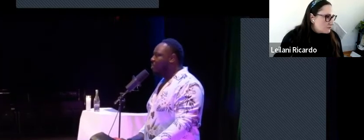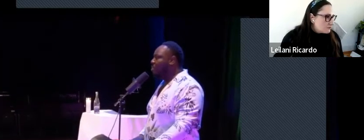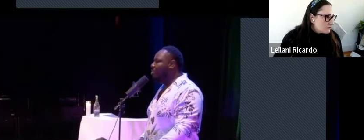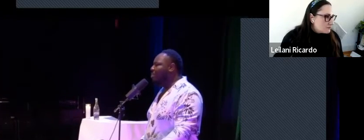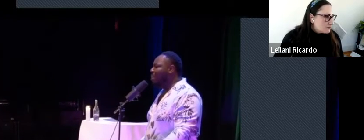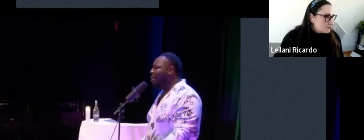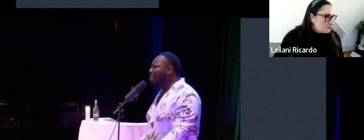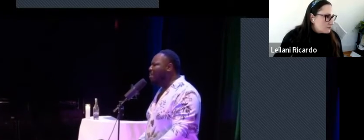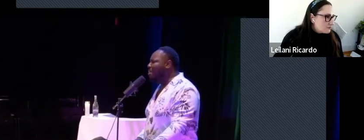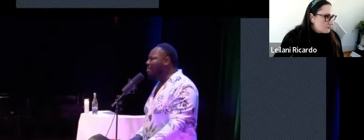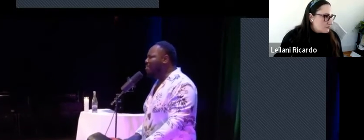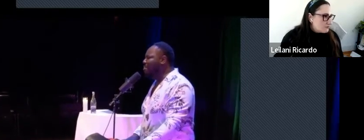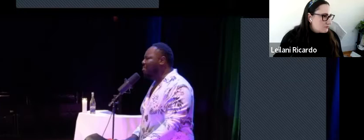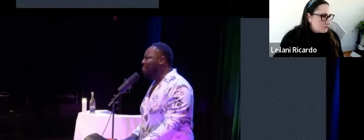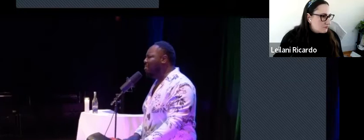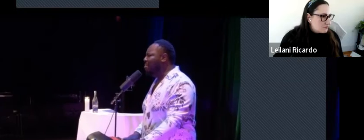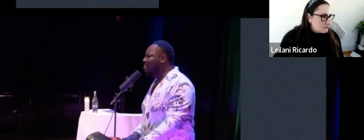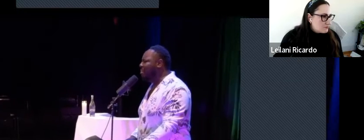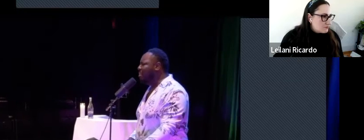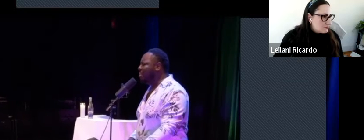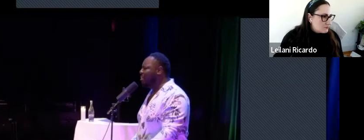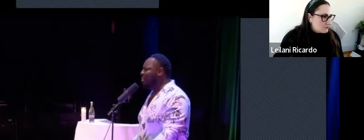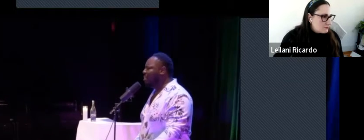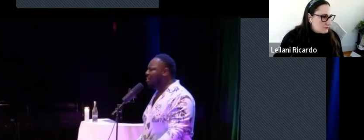home. I'm going home.